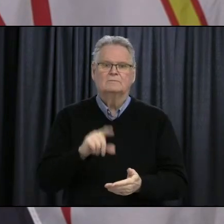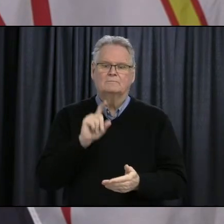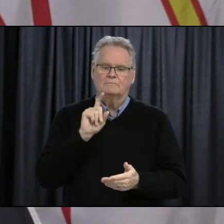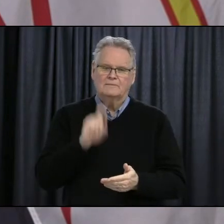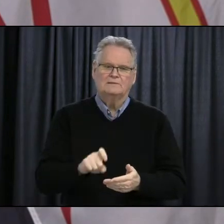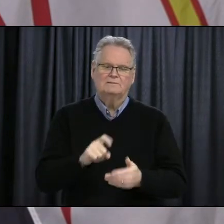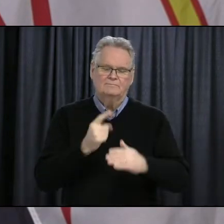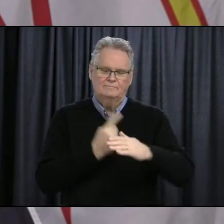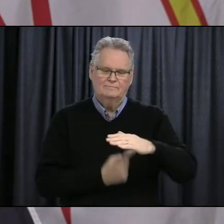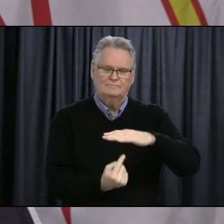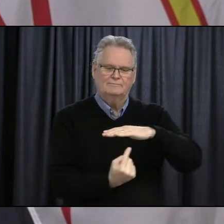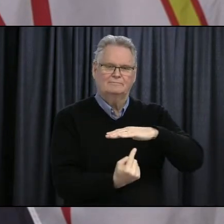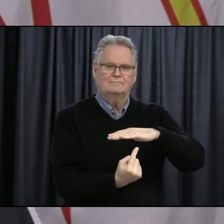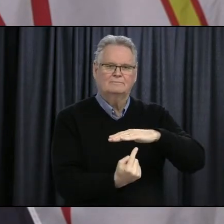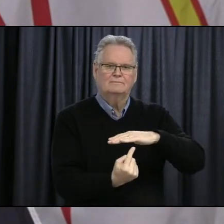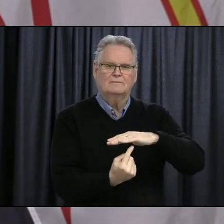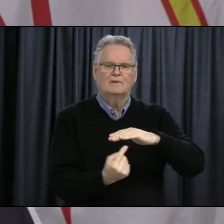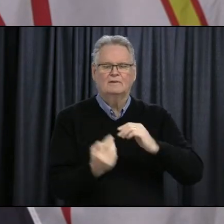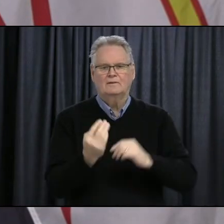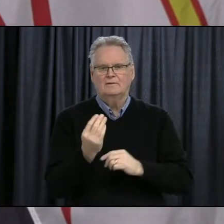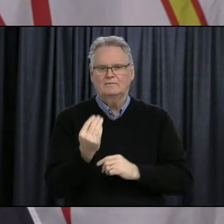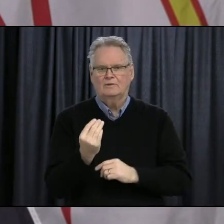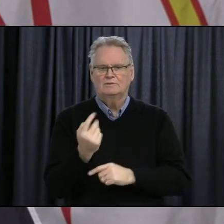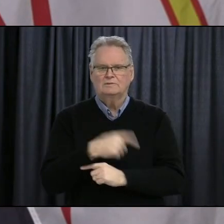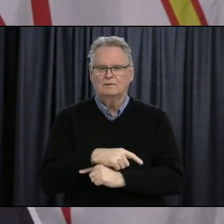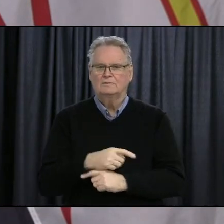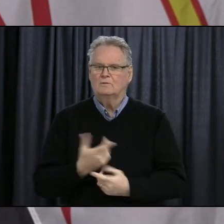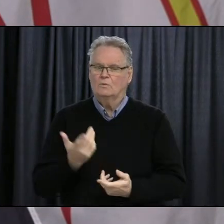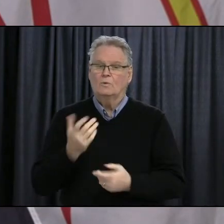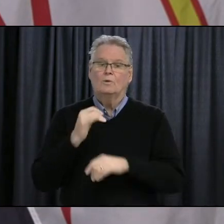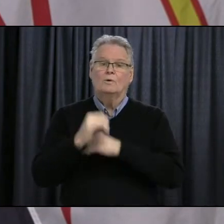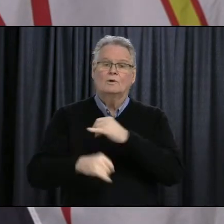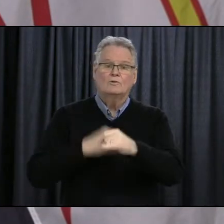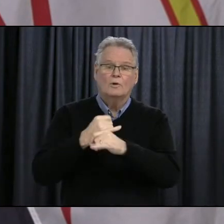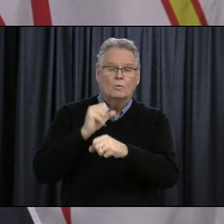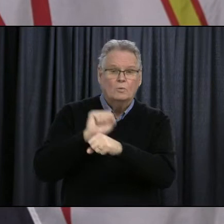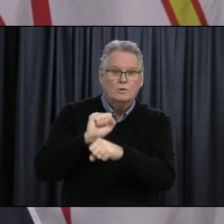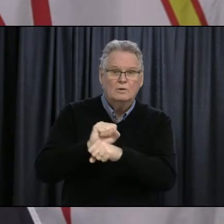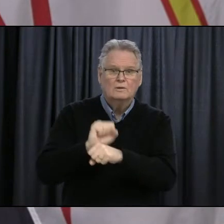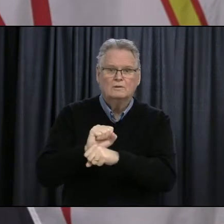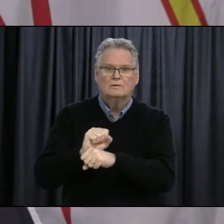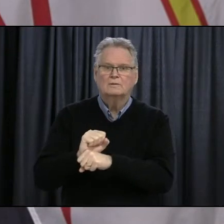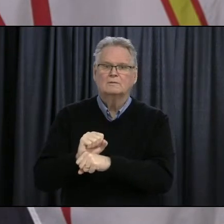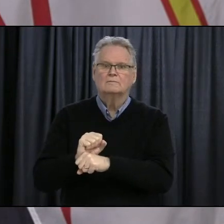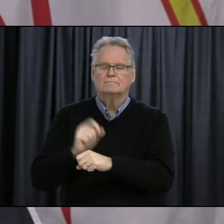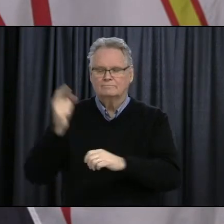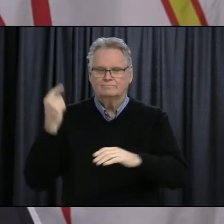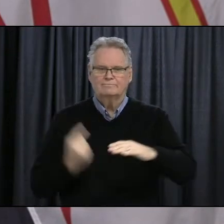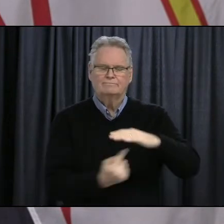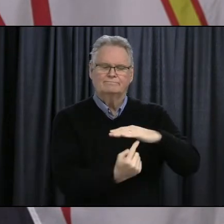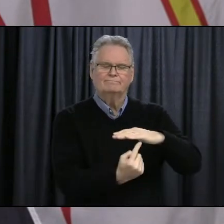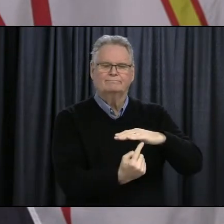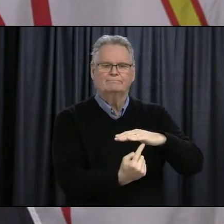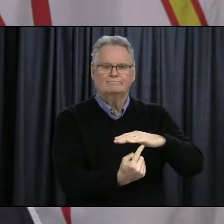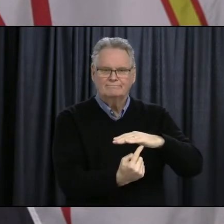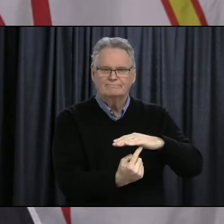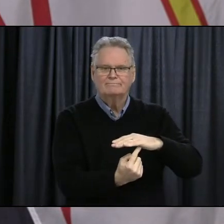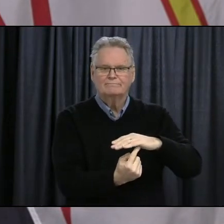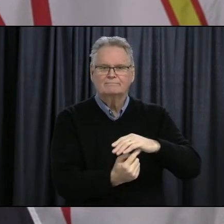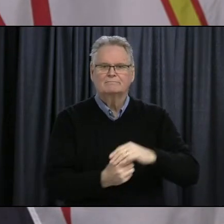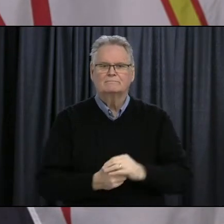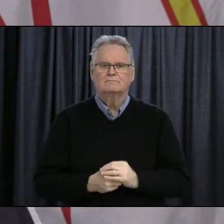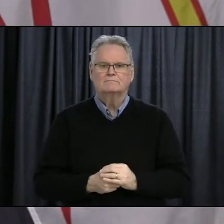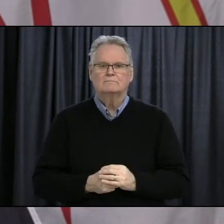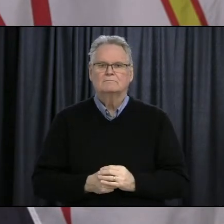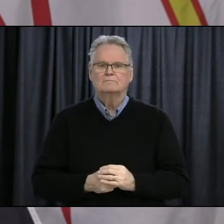for a walk or drive. They cannot interact with family unless their family is also self-isolating with the worker.